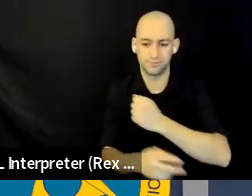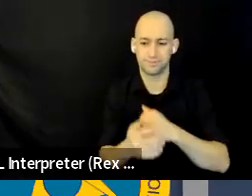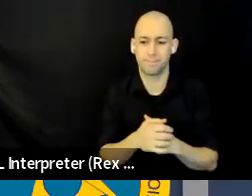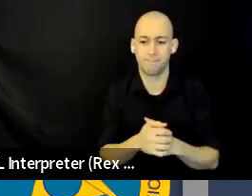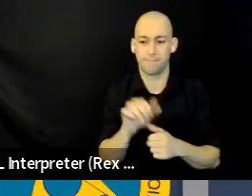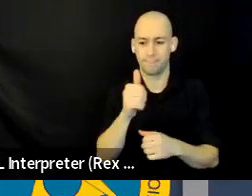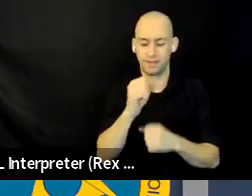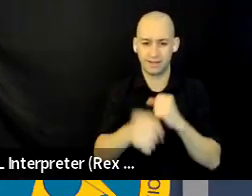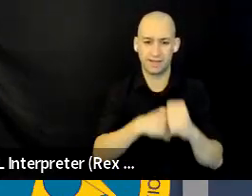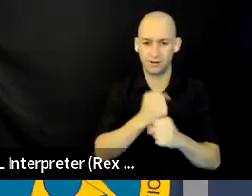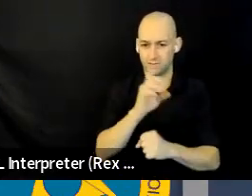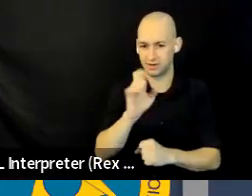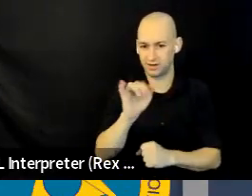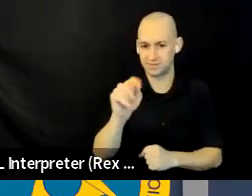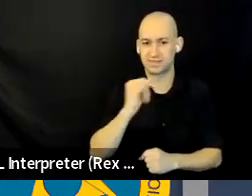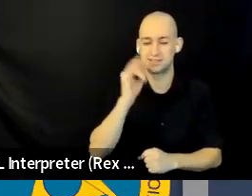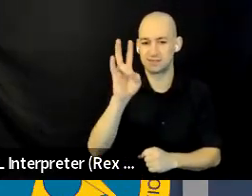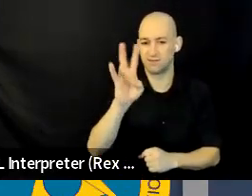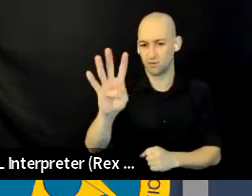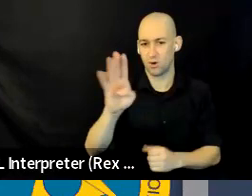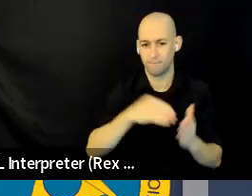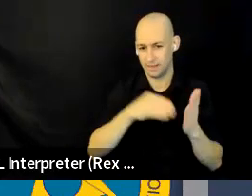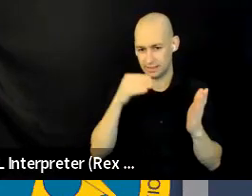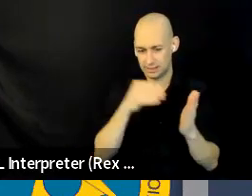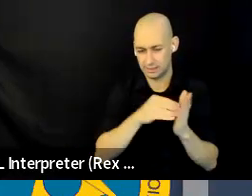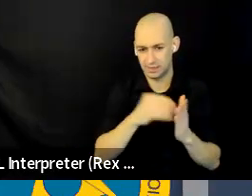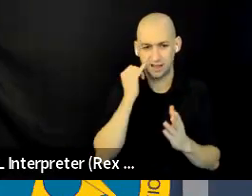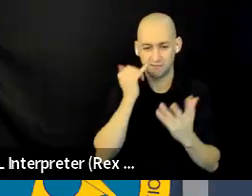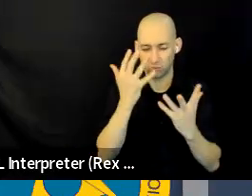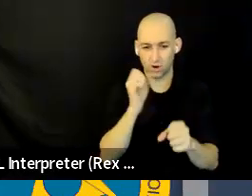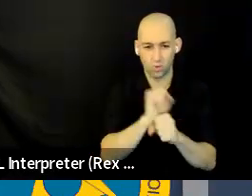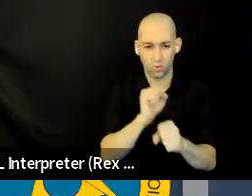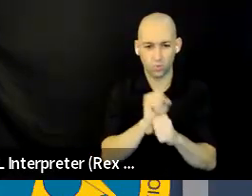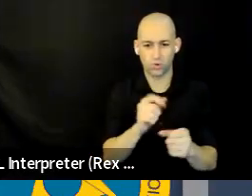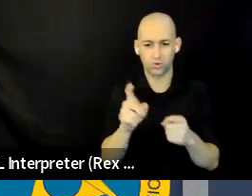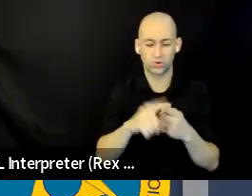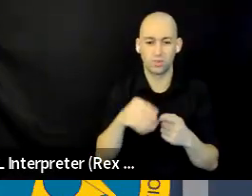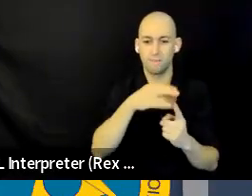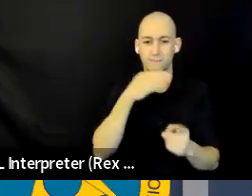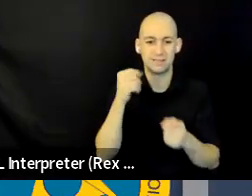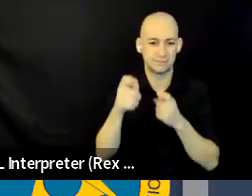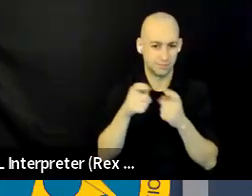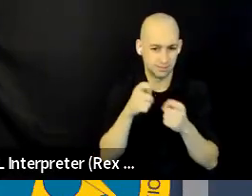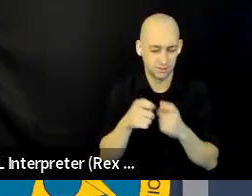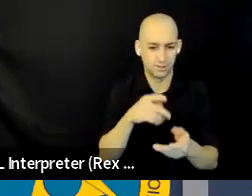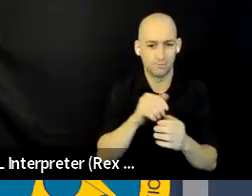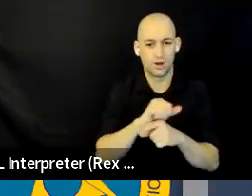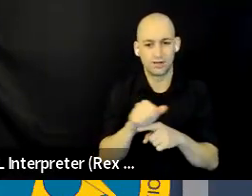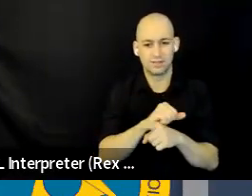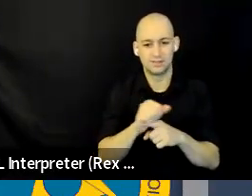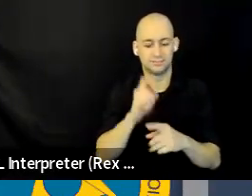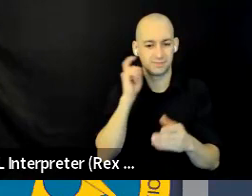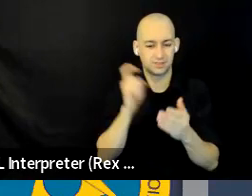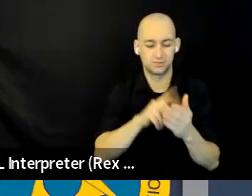10-year deficit is $74 billion. If we want to work towards the best management practices identified in the